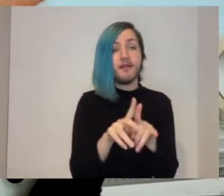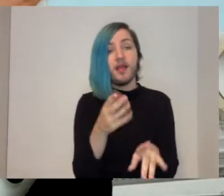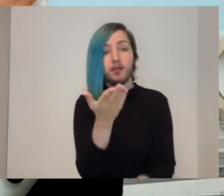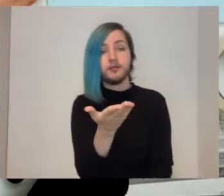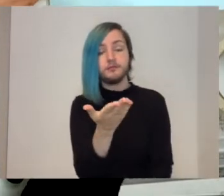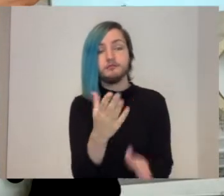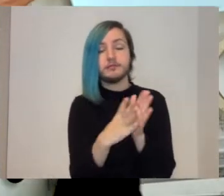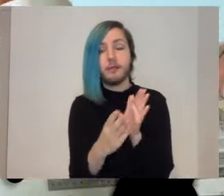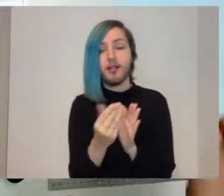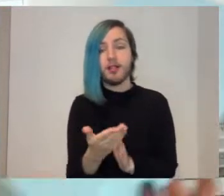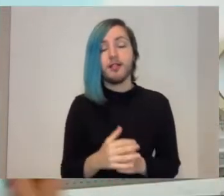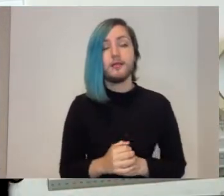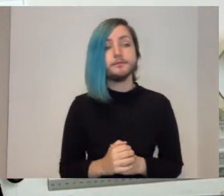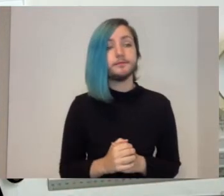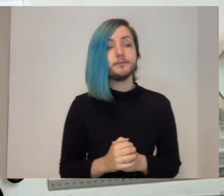this.